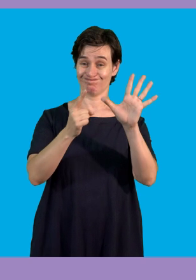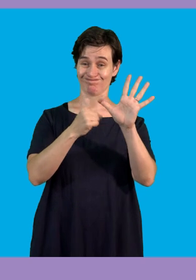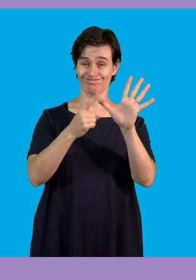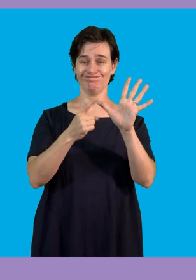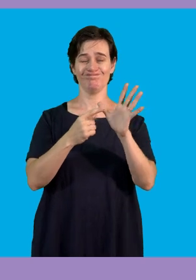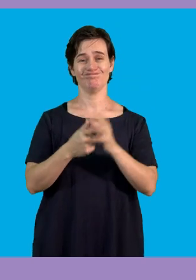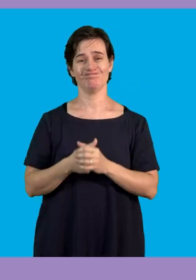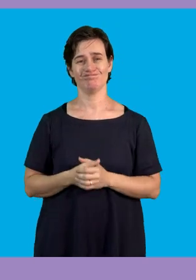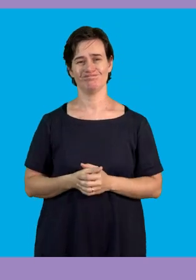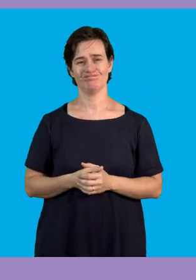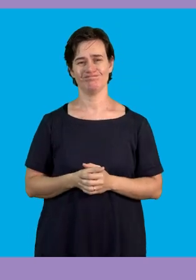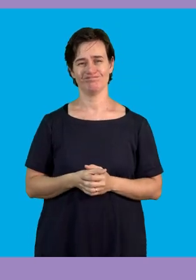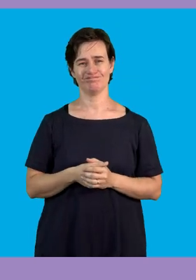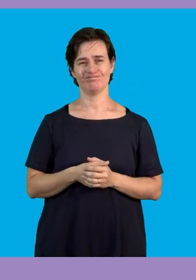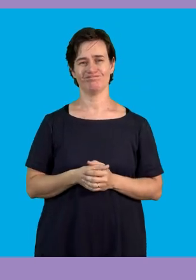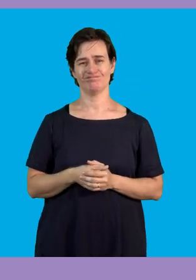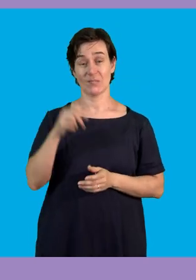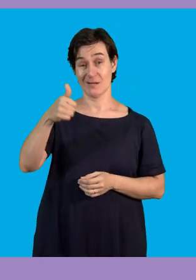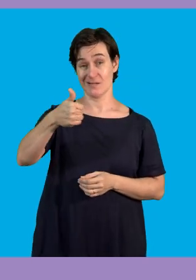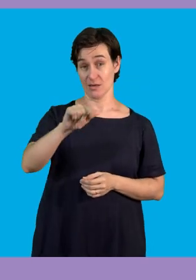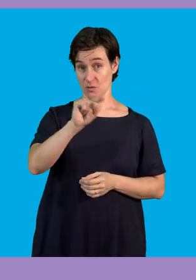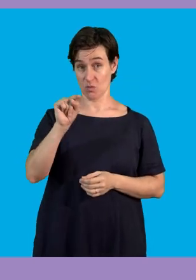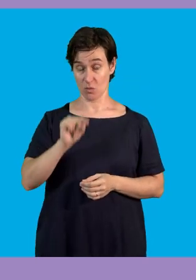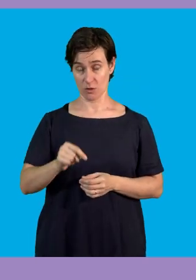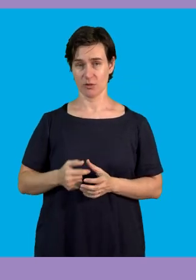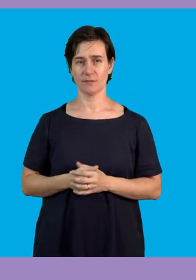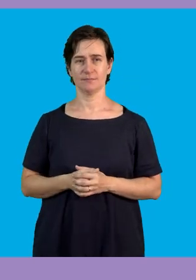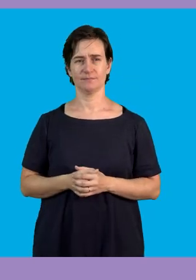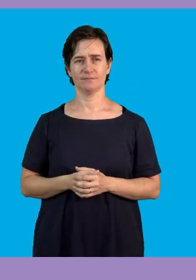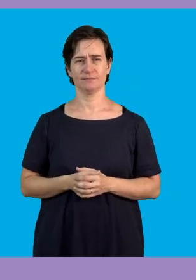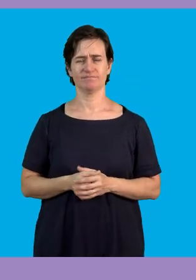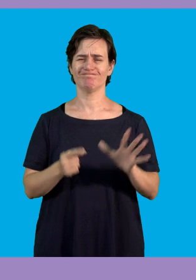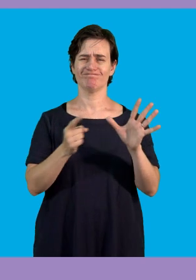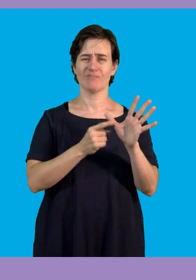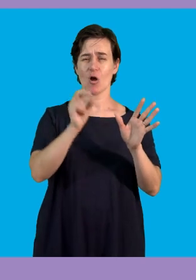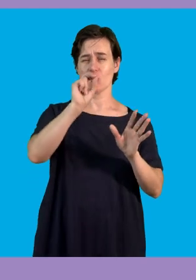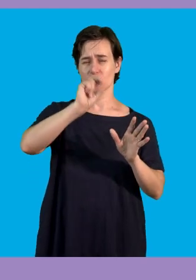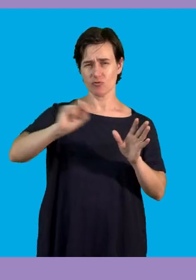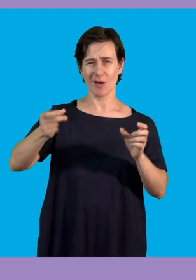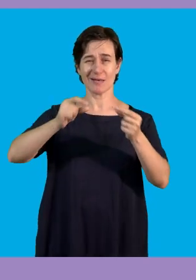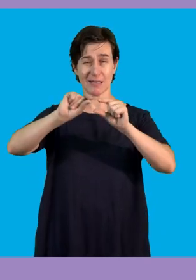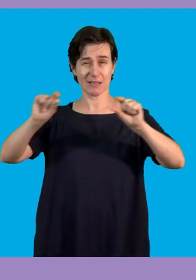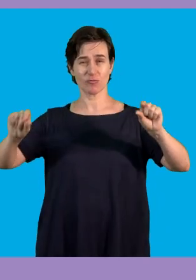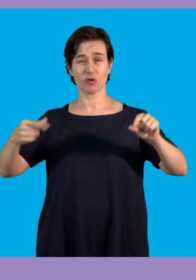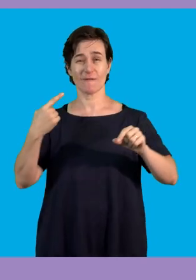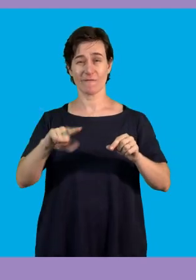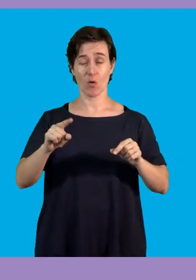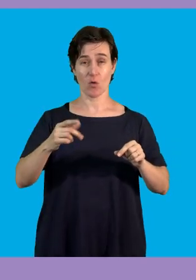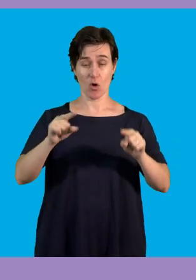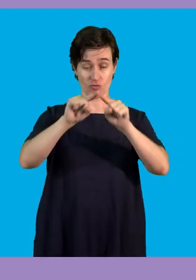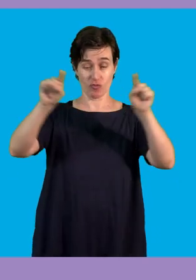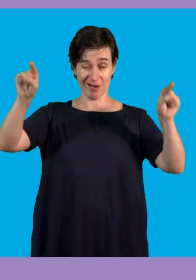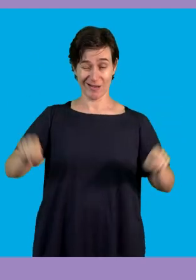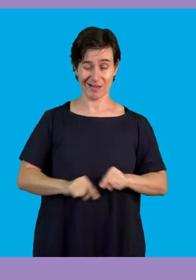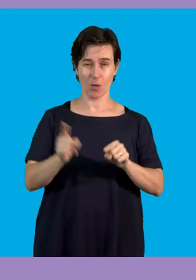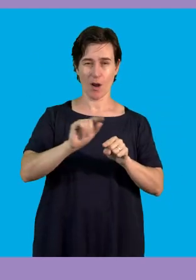And then let's look at the next question. It says, write an expression for the perimeter of a rectangle